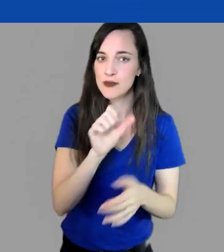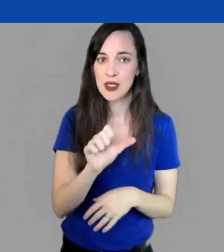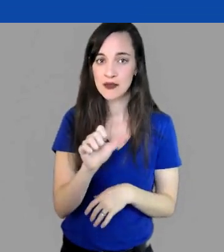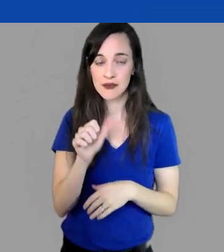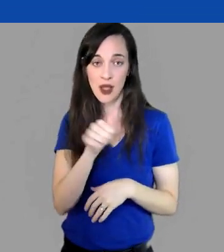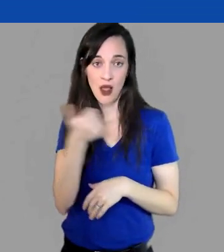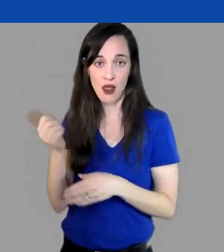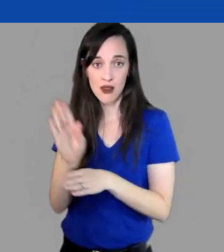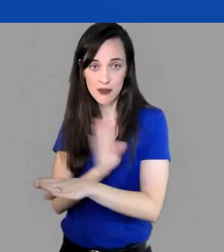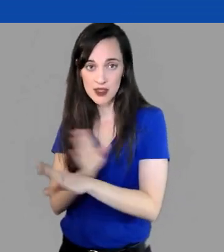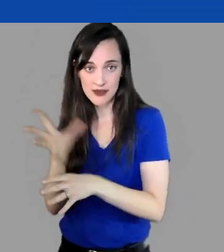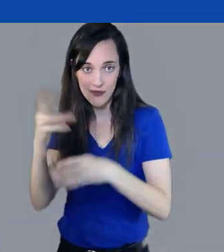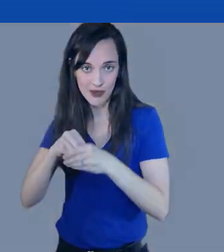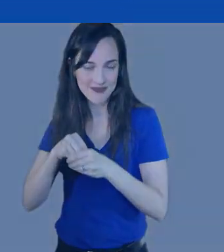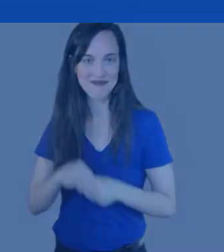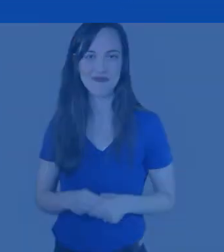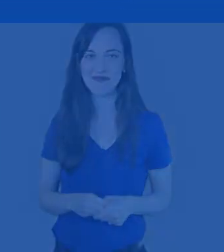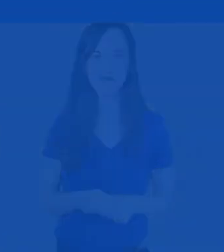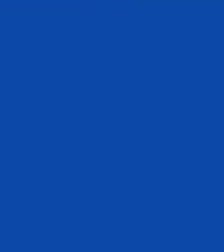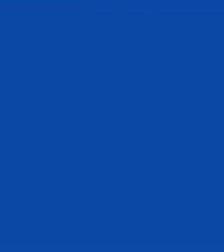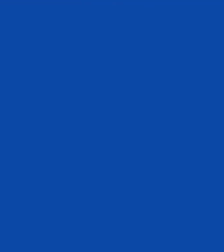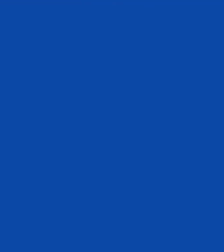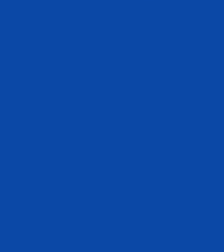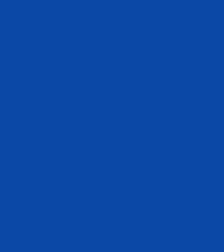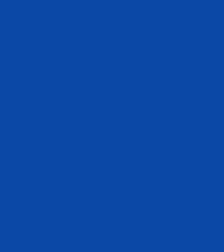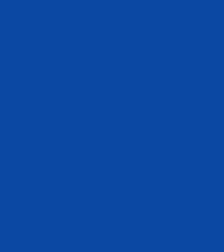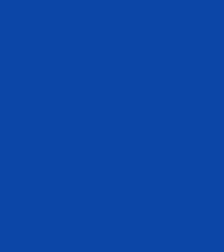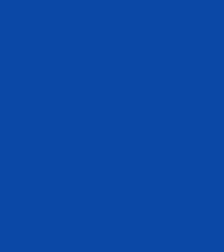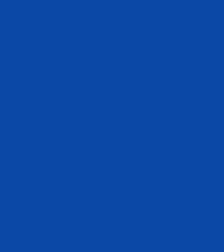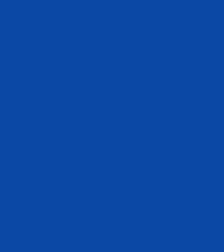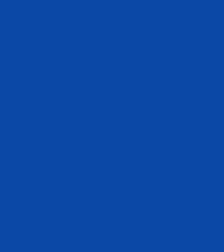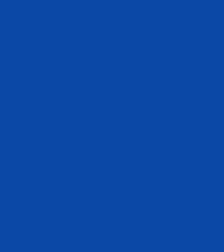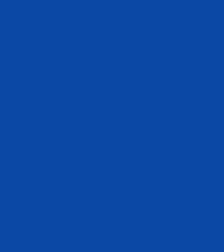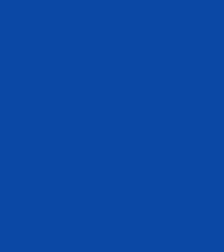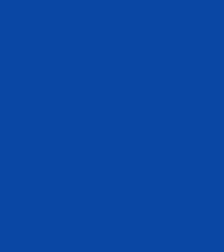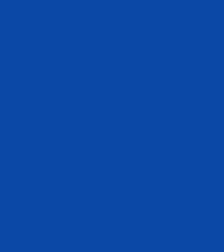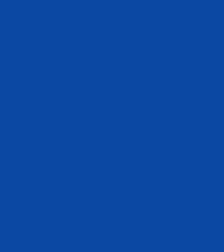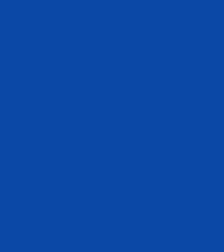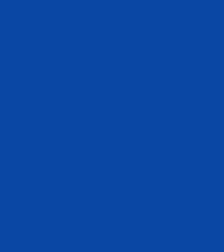involved we're gonna ERIS Center Center